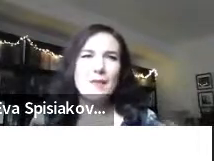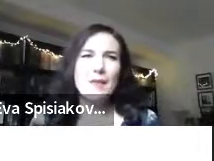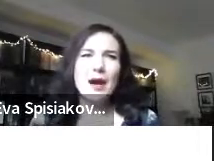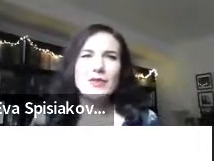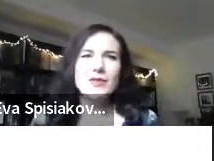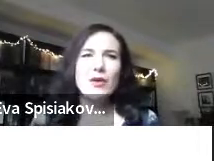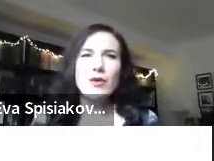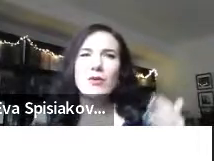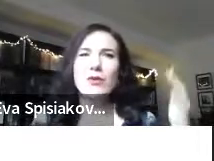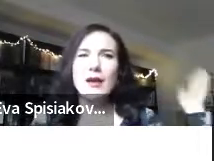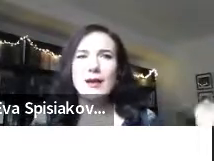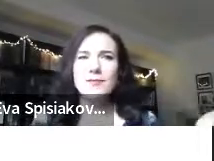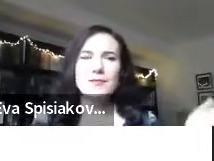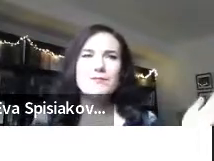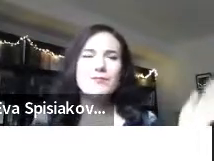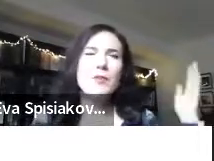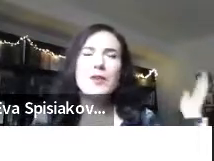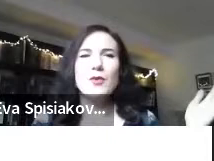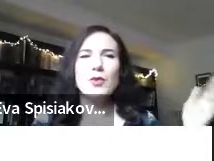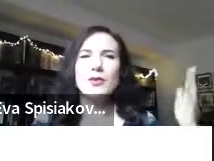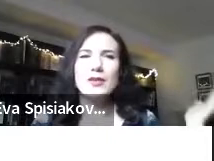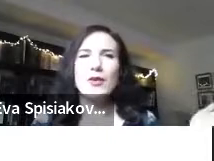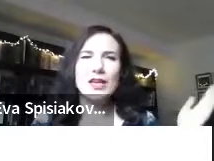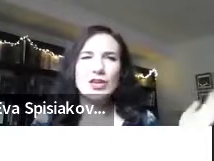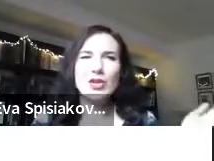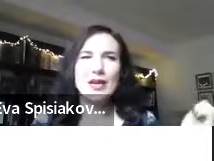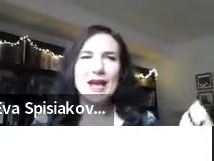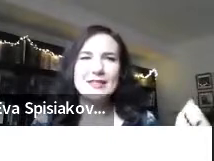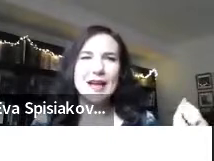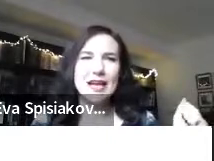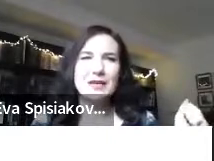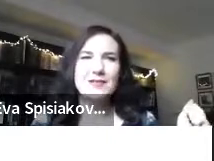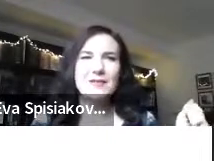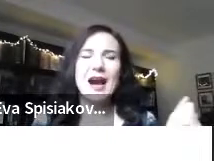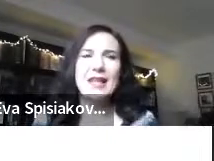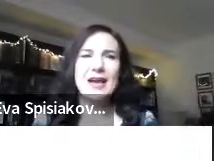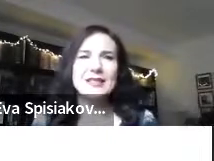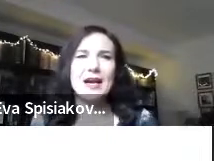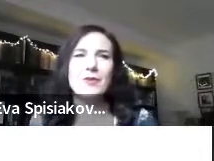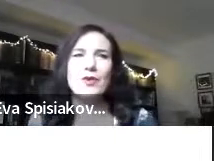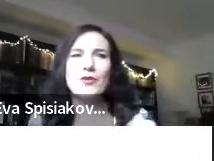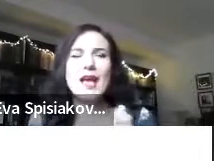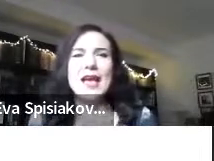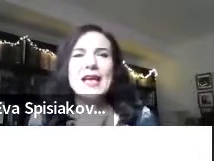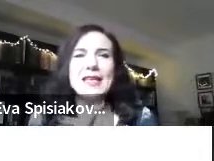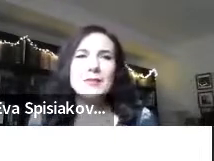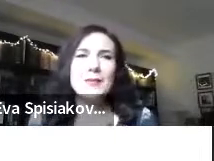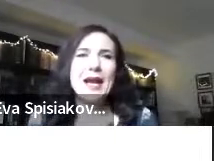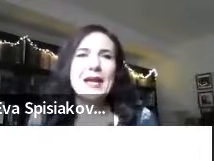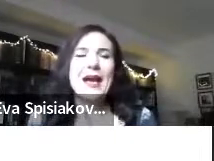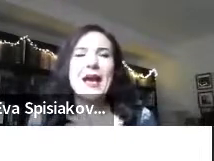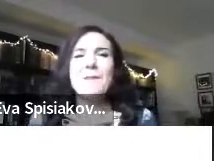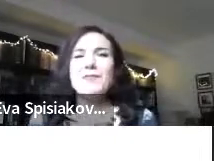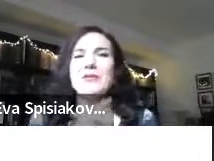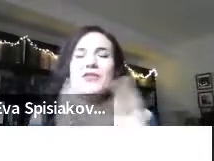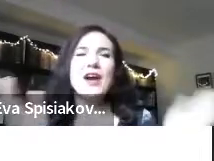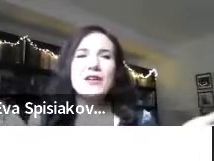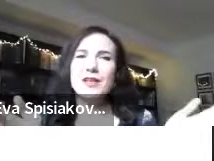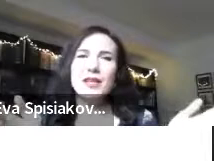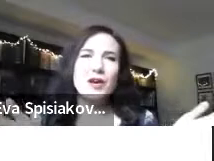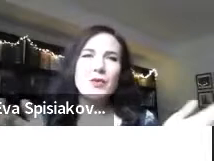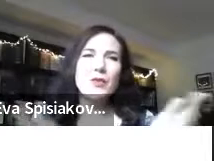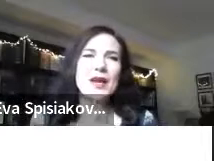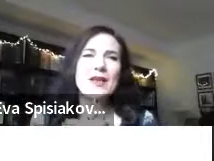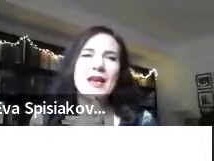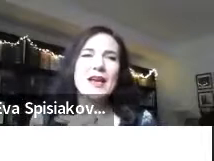know about the whole problem or the whole issue that has been highlighted a couple of years back. There was a